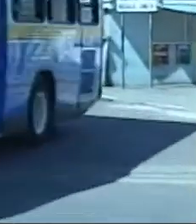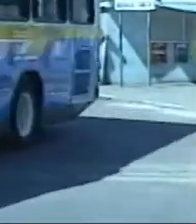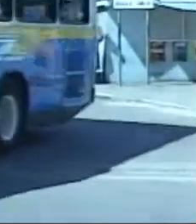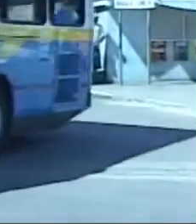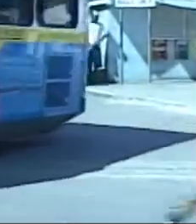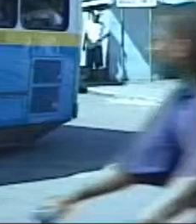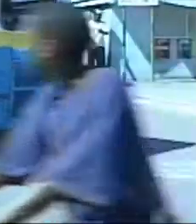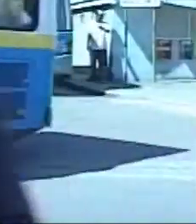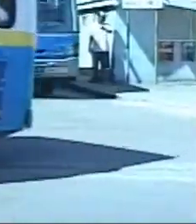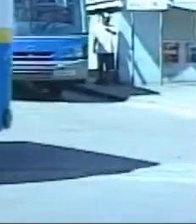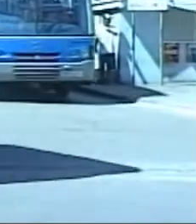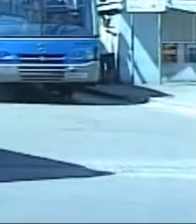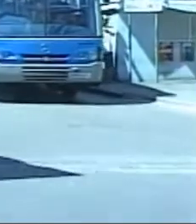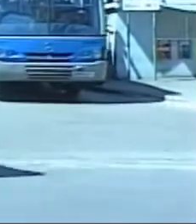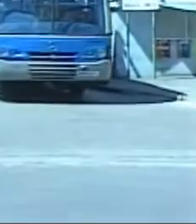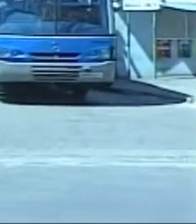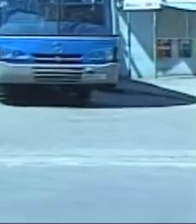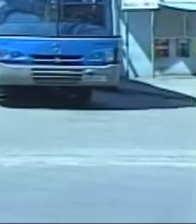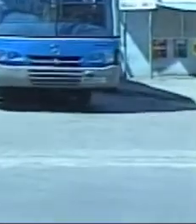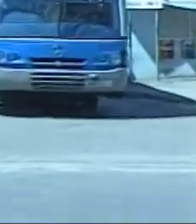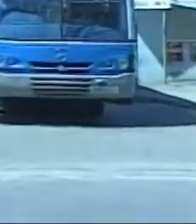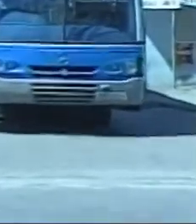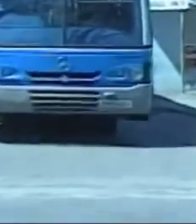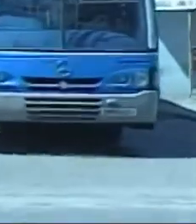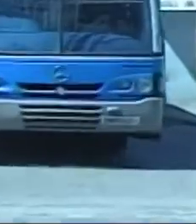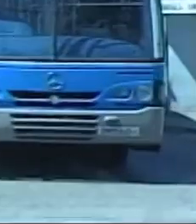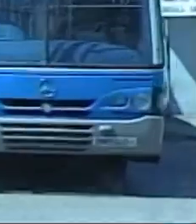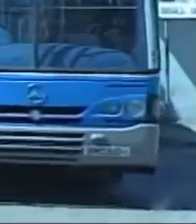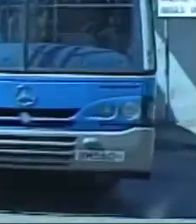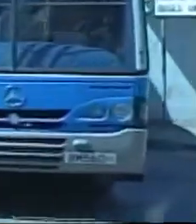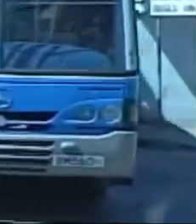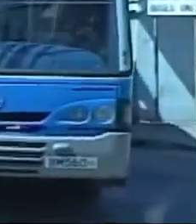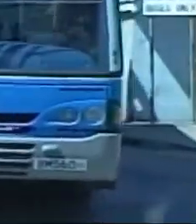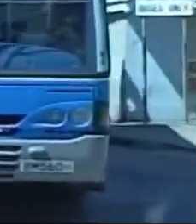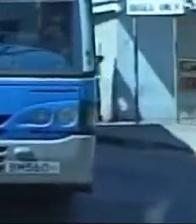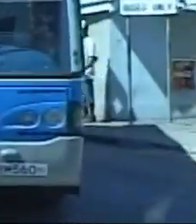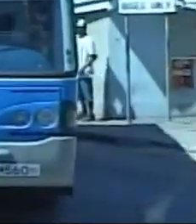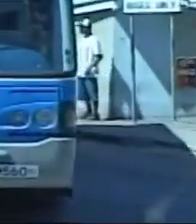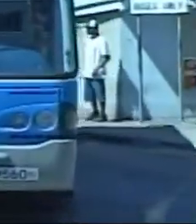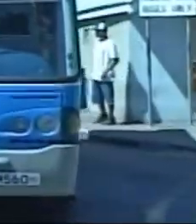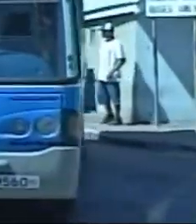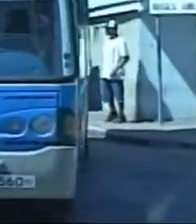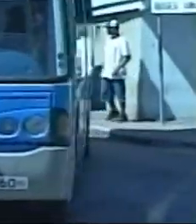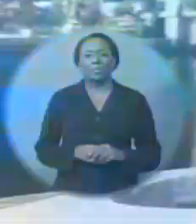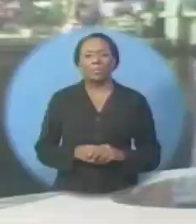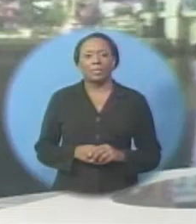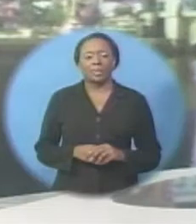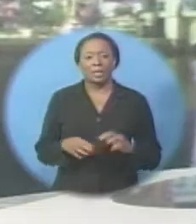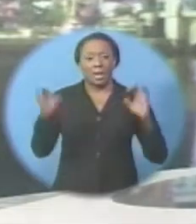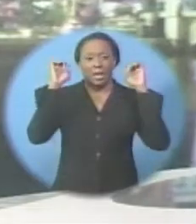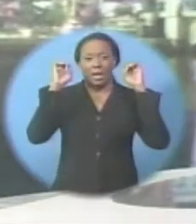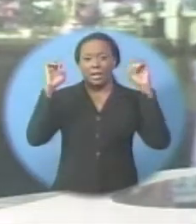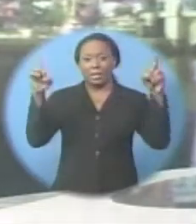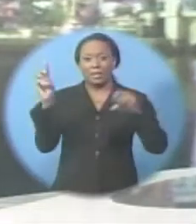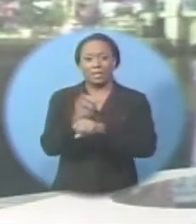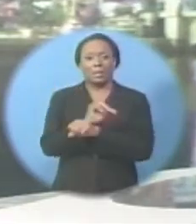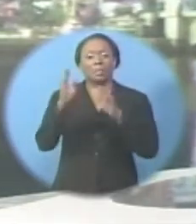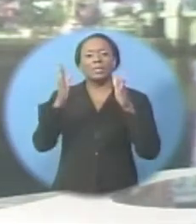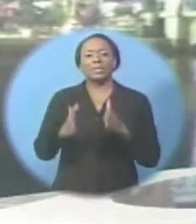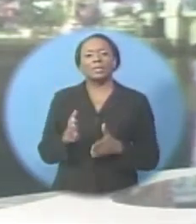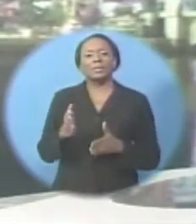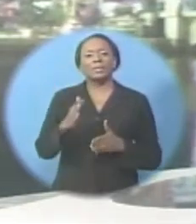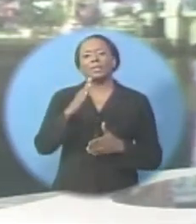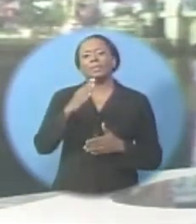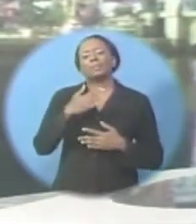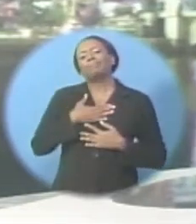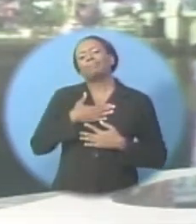would be equipped with cameras for security purposes. Lisa Broom, CBC News. The Education Minister